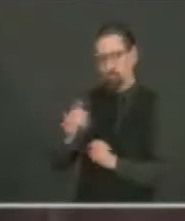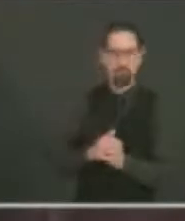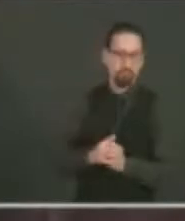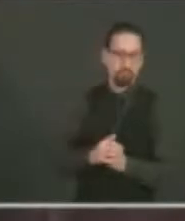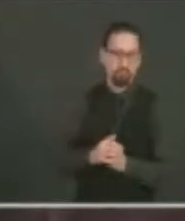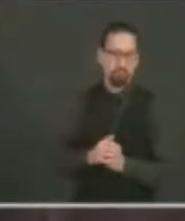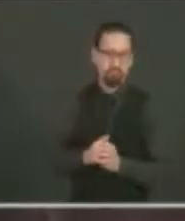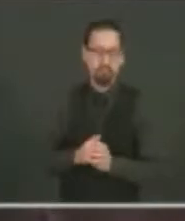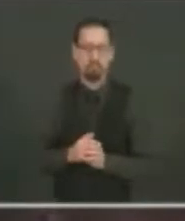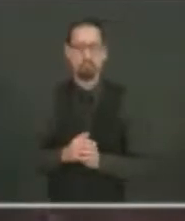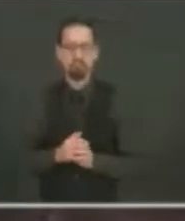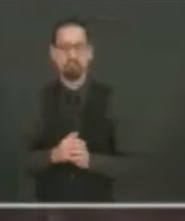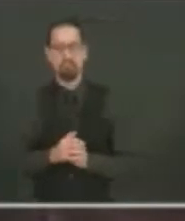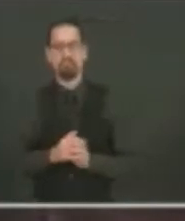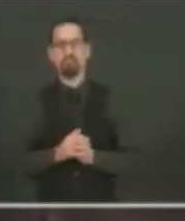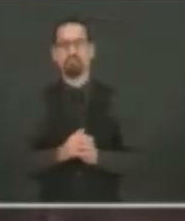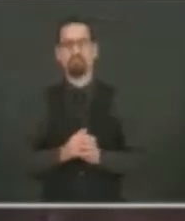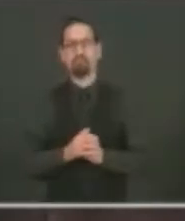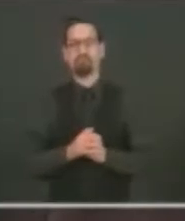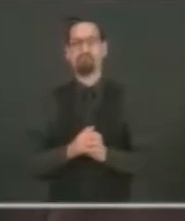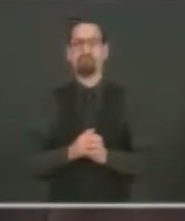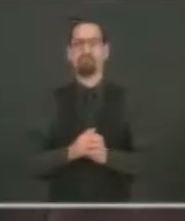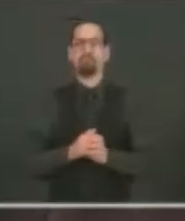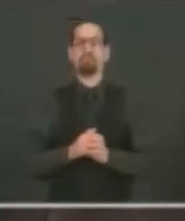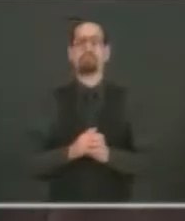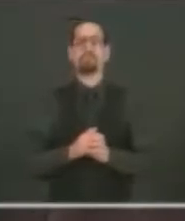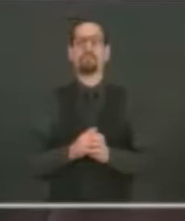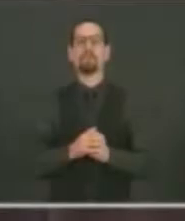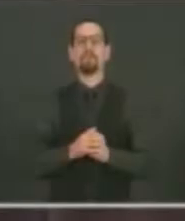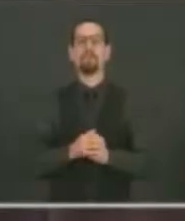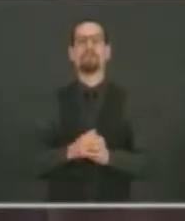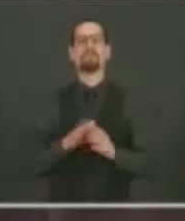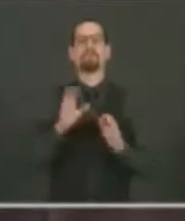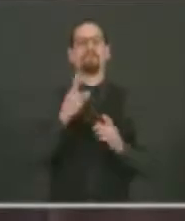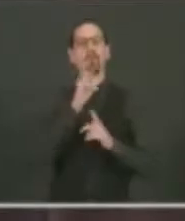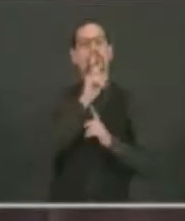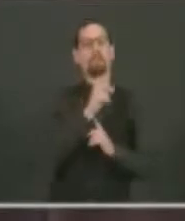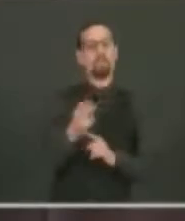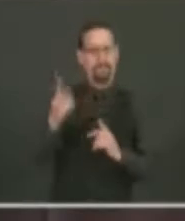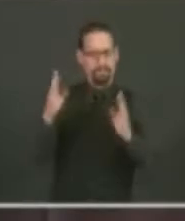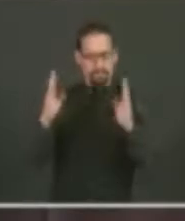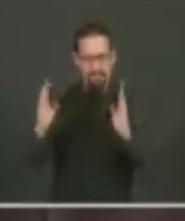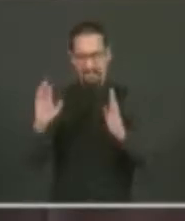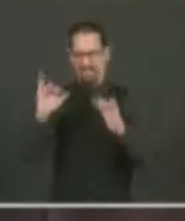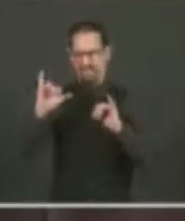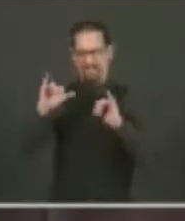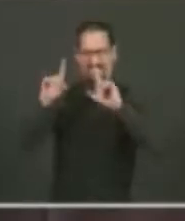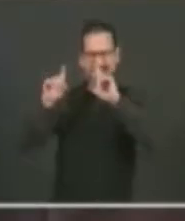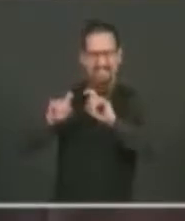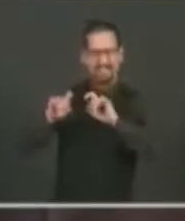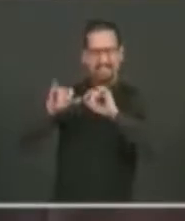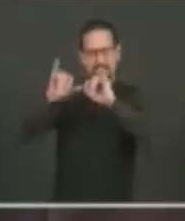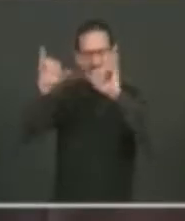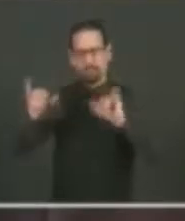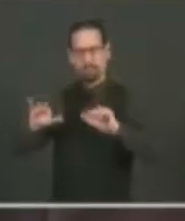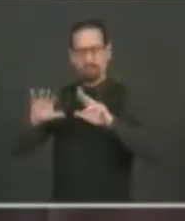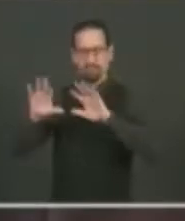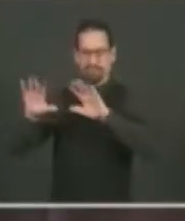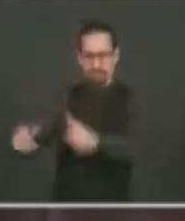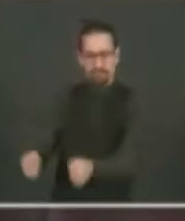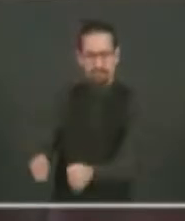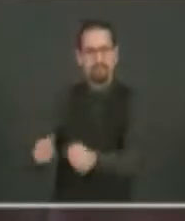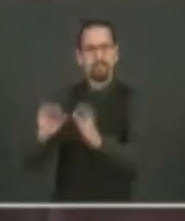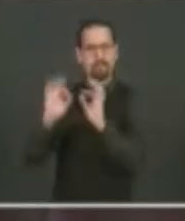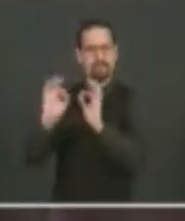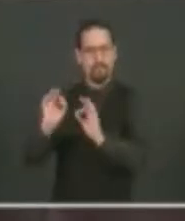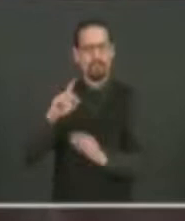844-857-1814. Through all of this K-12 testing, we are committed to ensure that the public